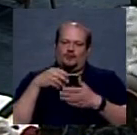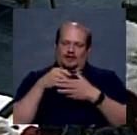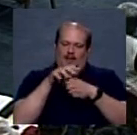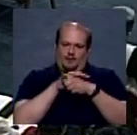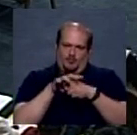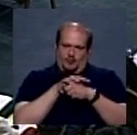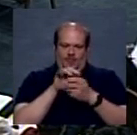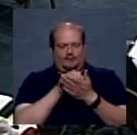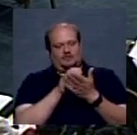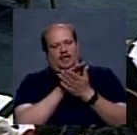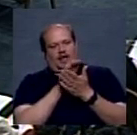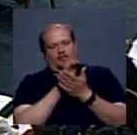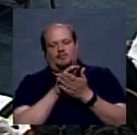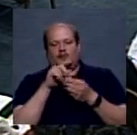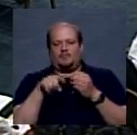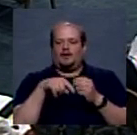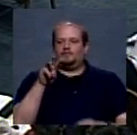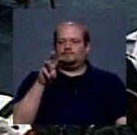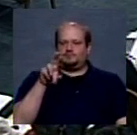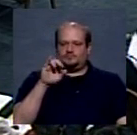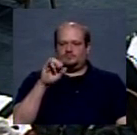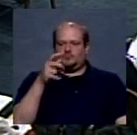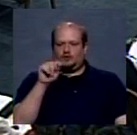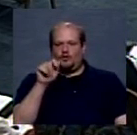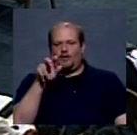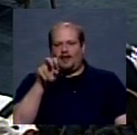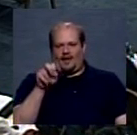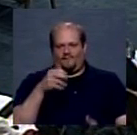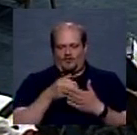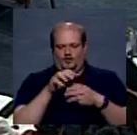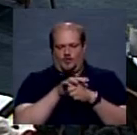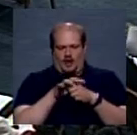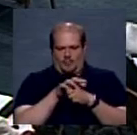from Ms. Abrams about the Wright Avenue Neighborhood Plan. Thank you.